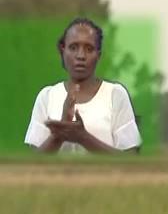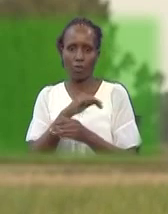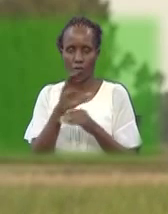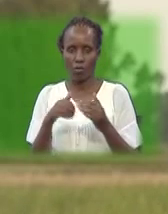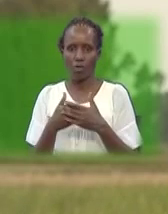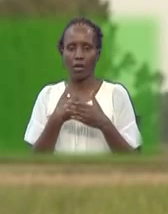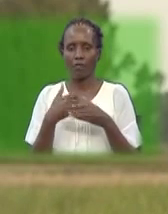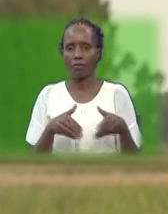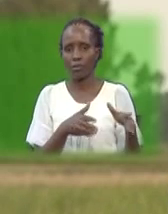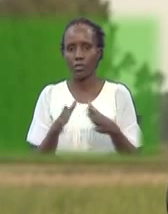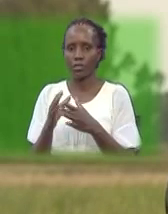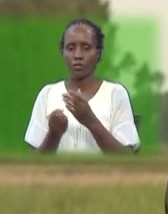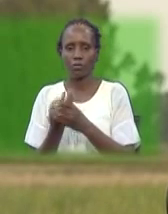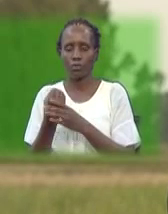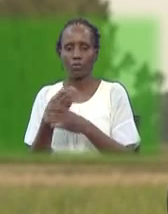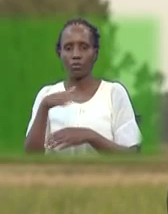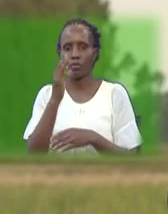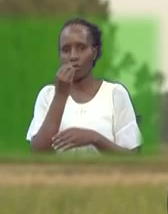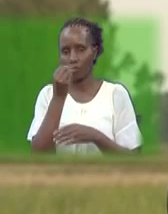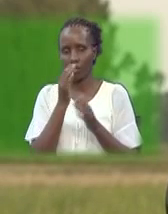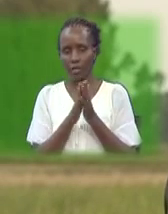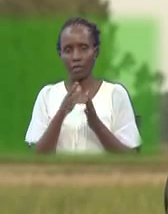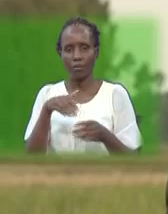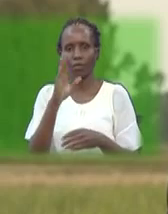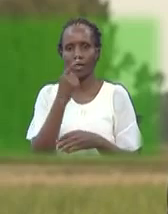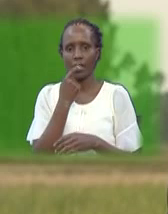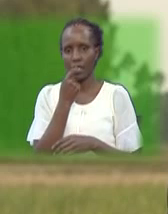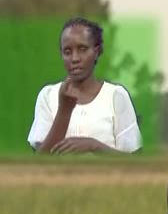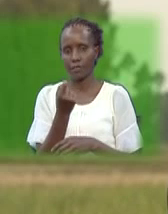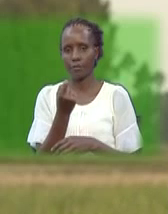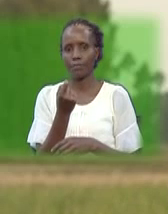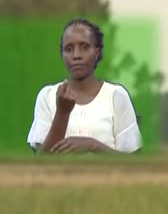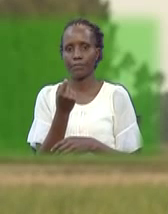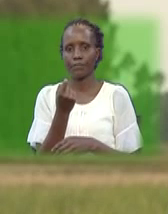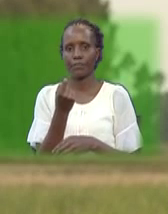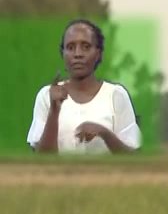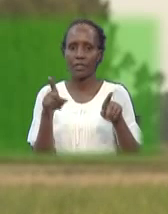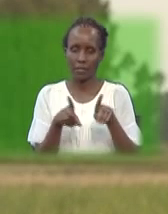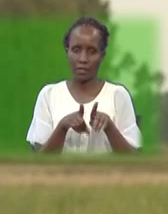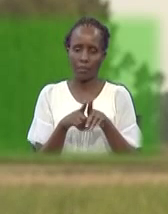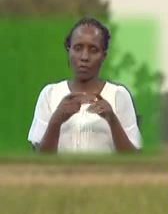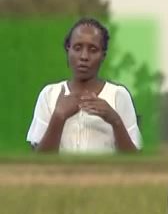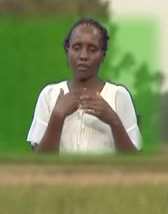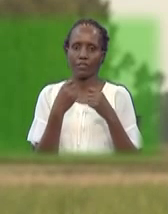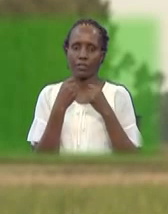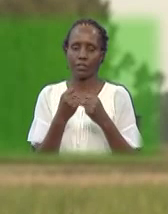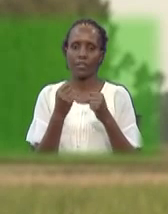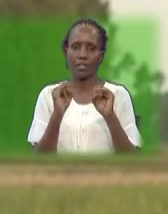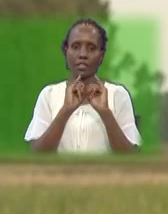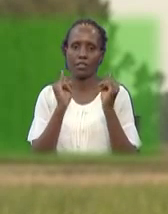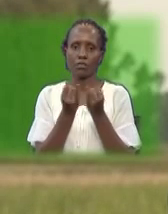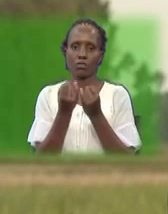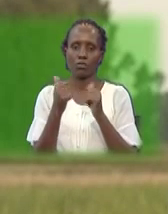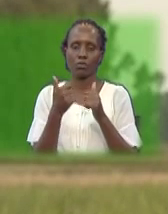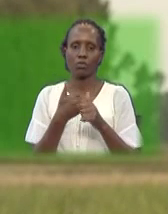have an opportunity to produce more food and more rice. Apart from that, we have also strengthened the institutions